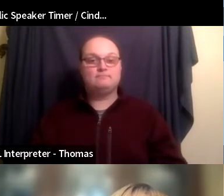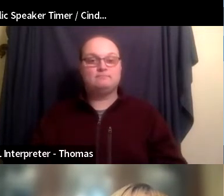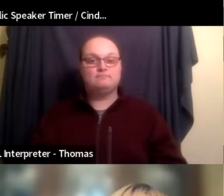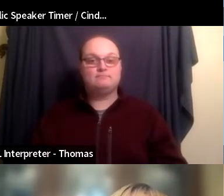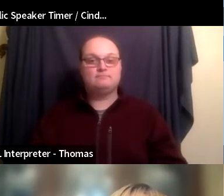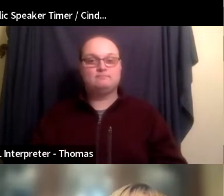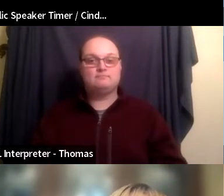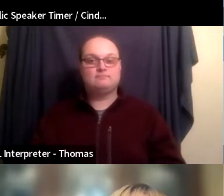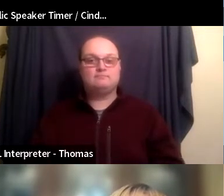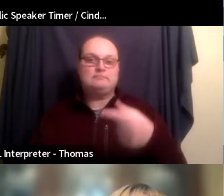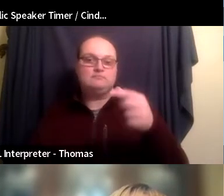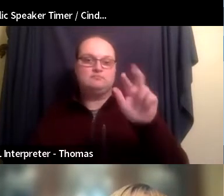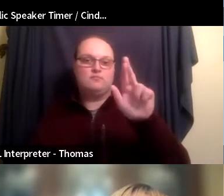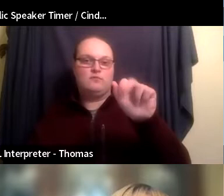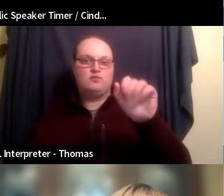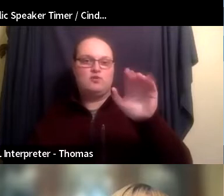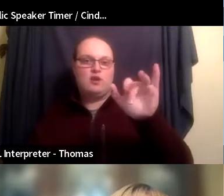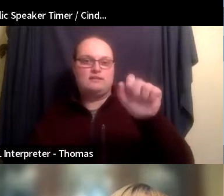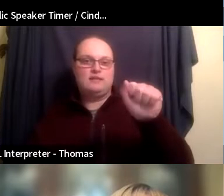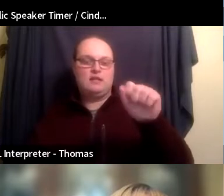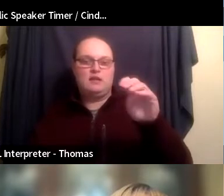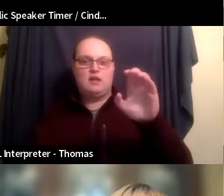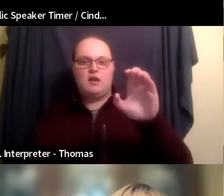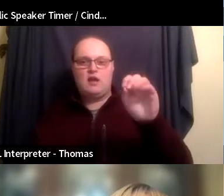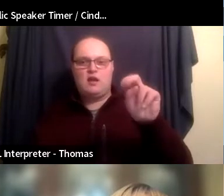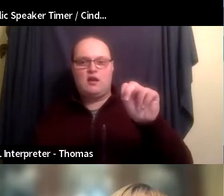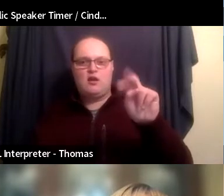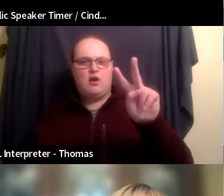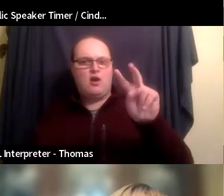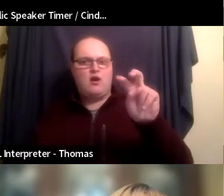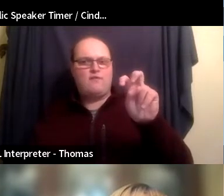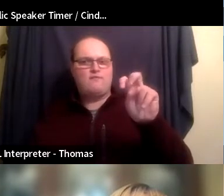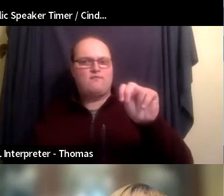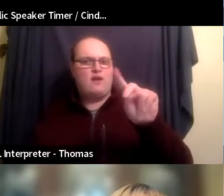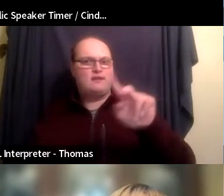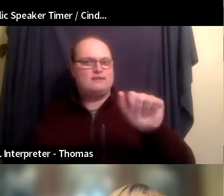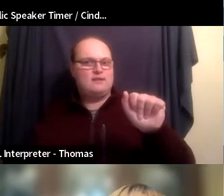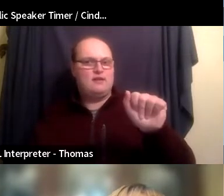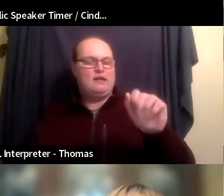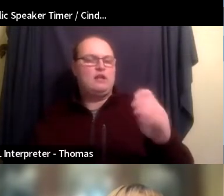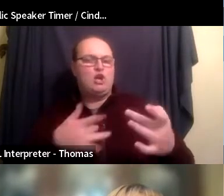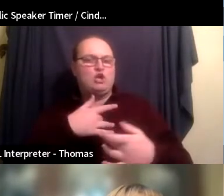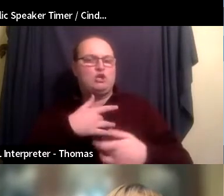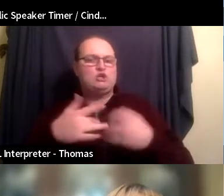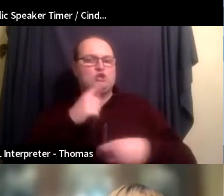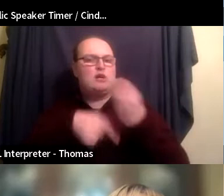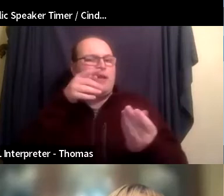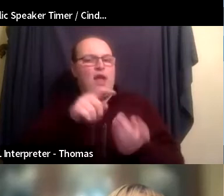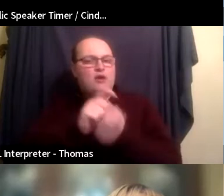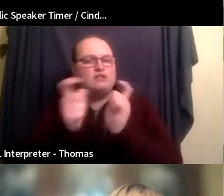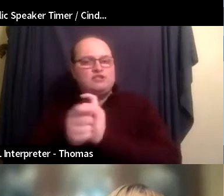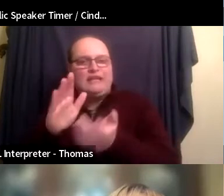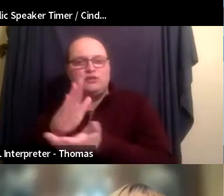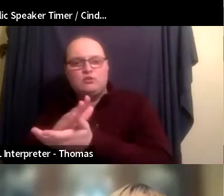Graciela Carranza, concerned that students have to change schools. And I was told that she's not